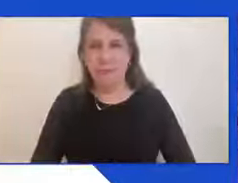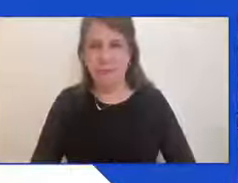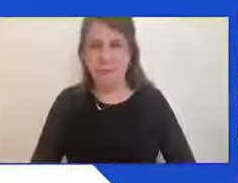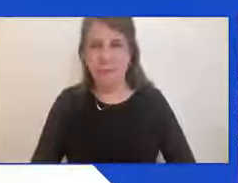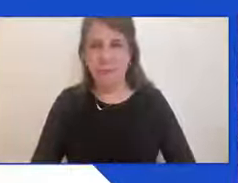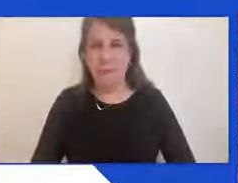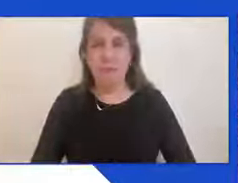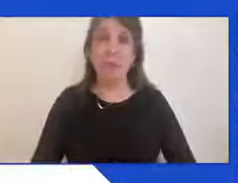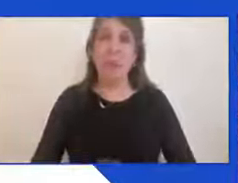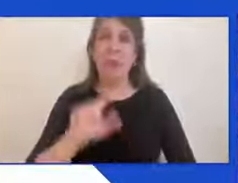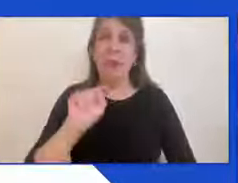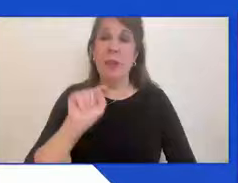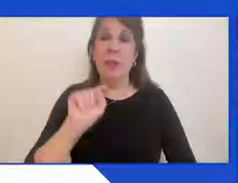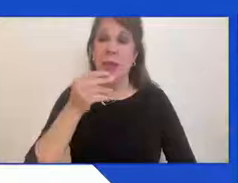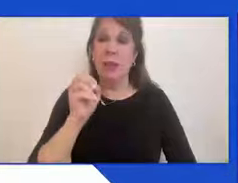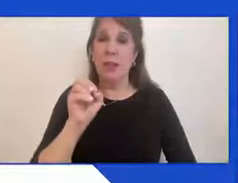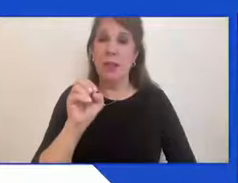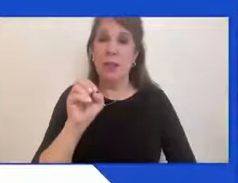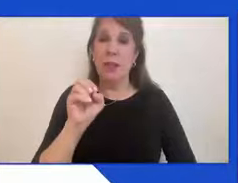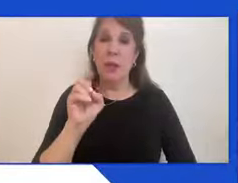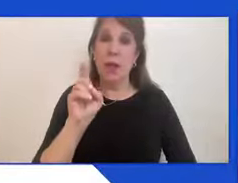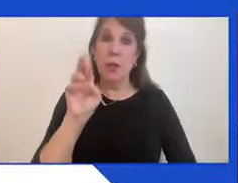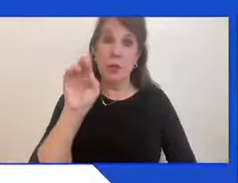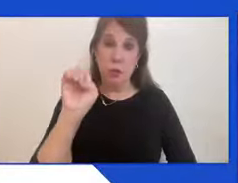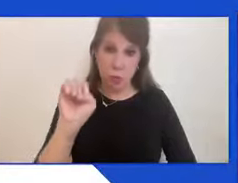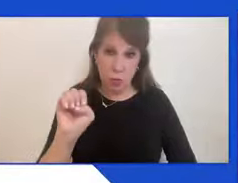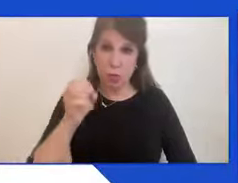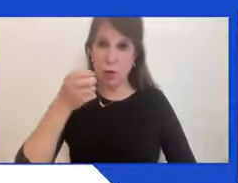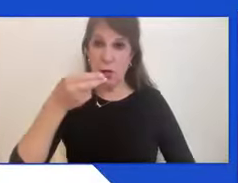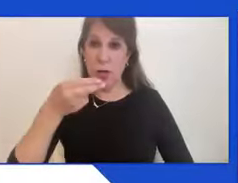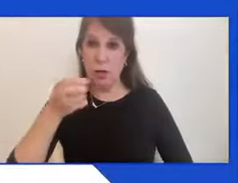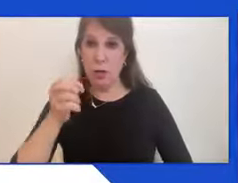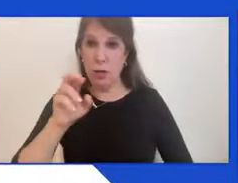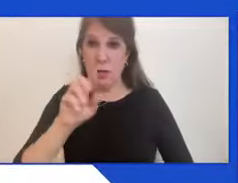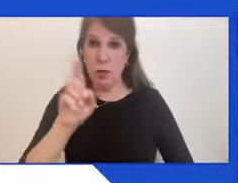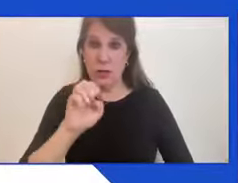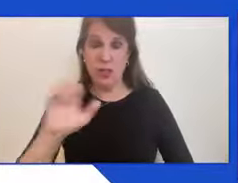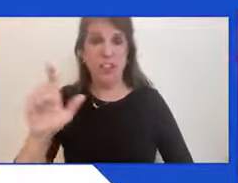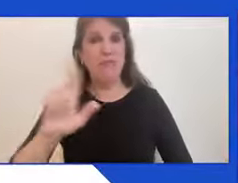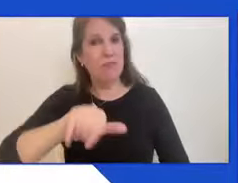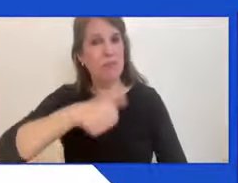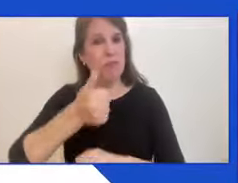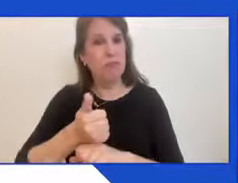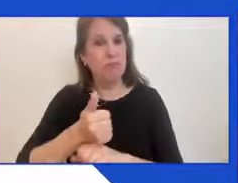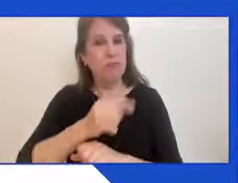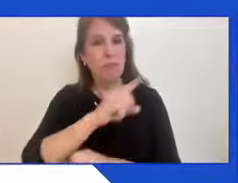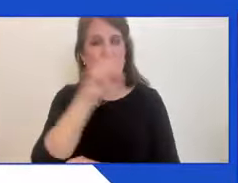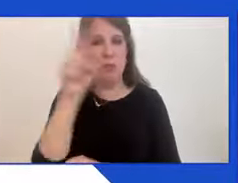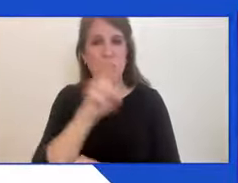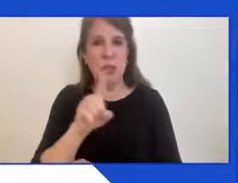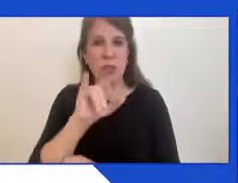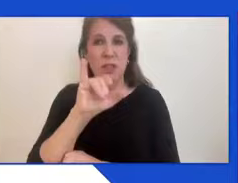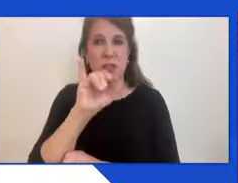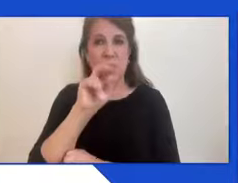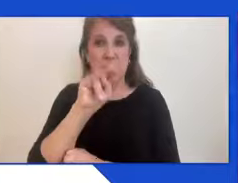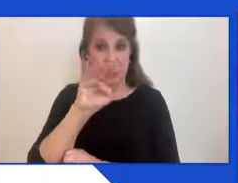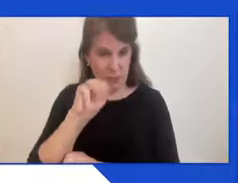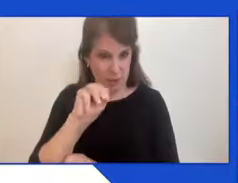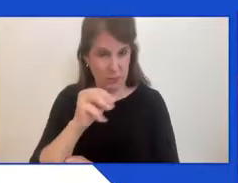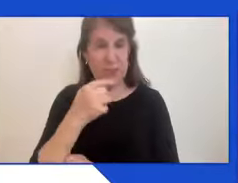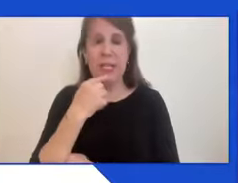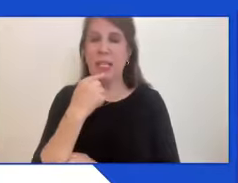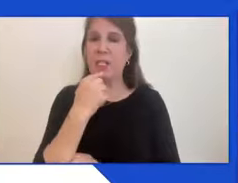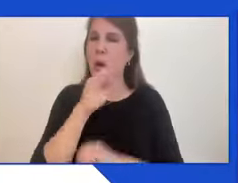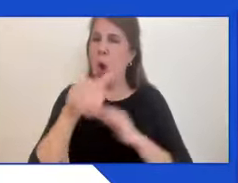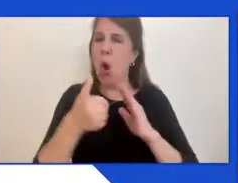Theodor Herzl, founder of Zionism, wrote, "Whole branches of Judaism may wither and fall,